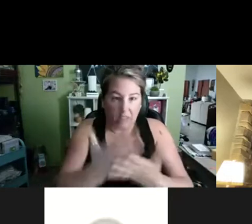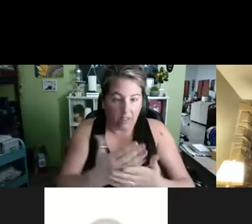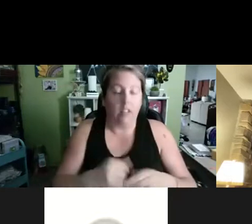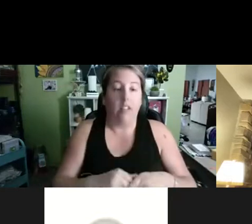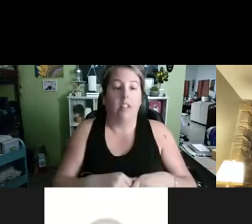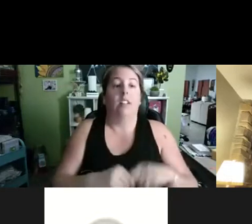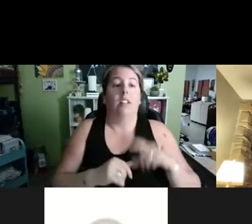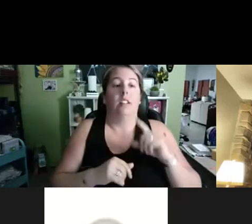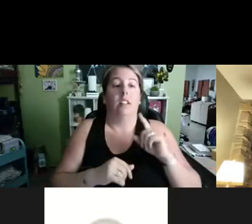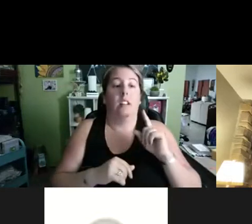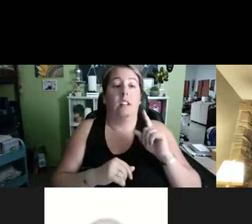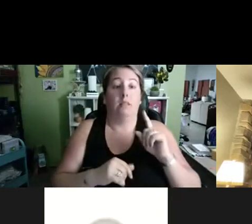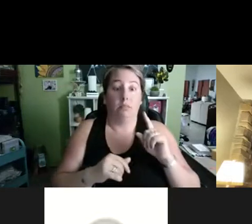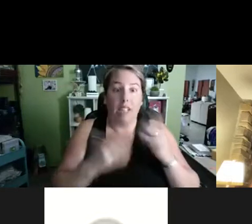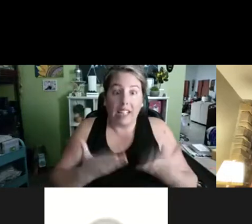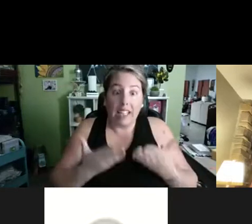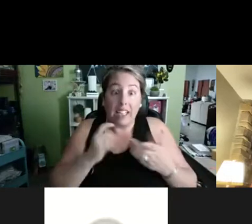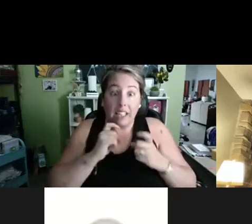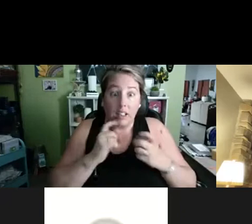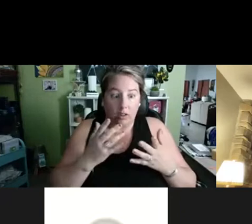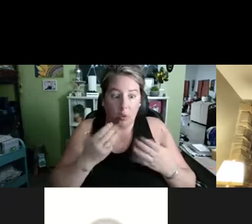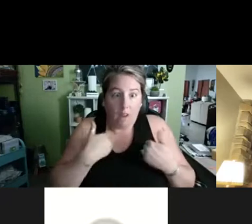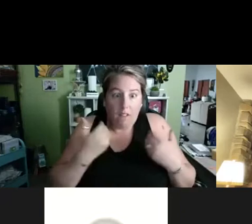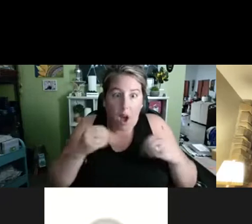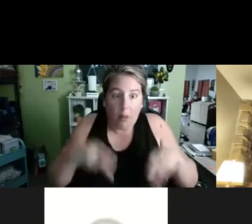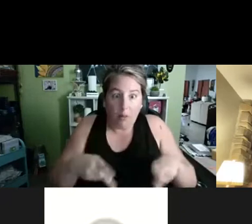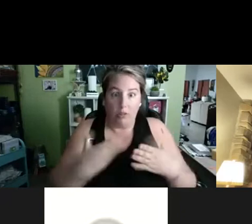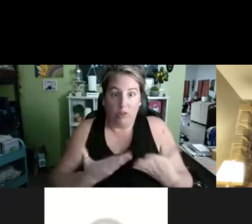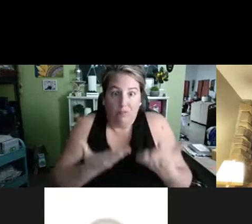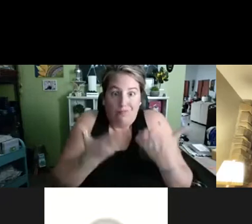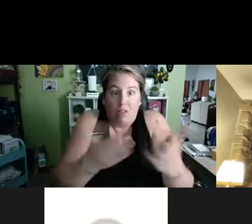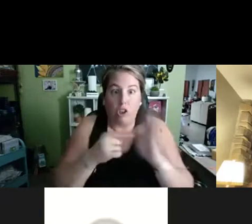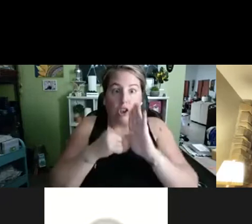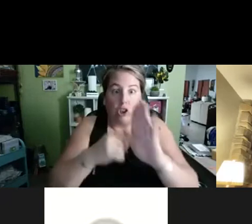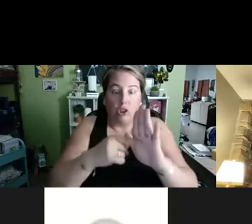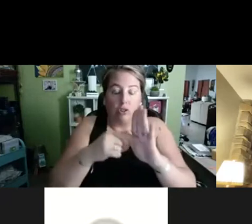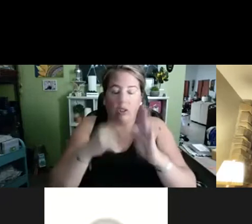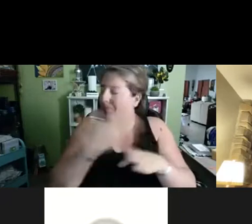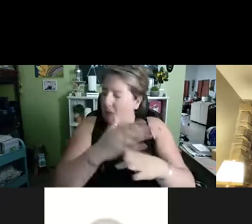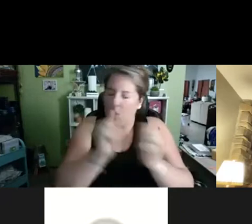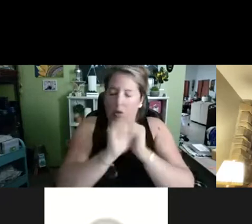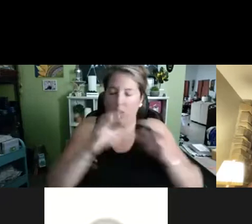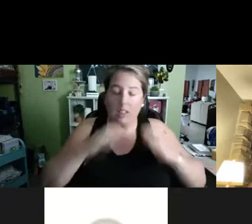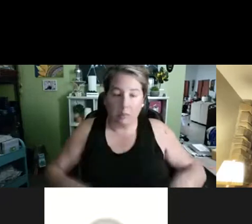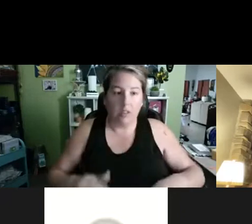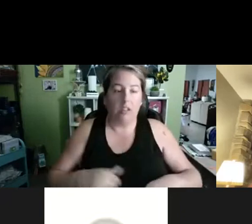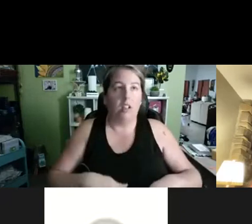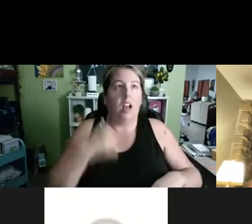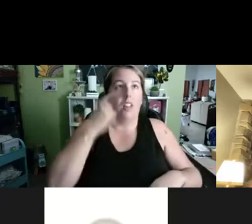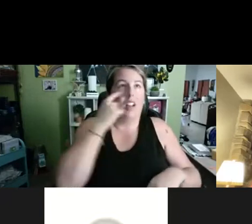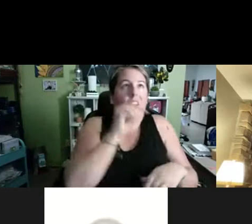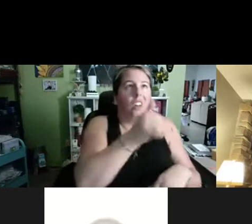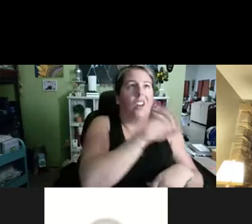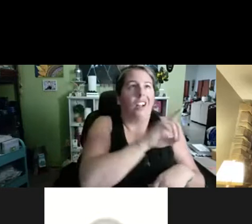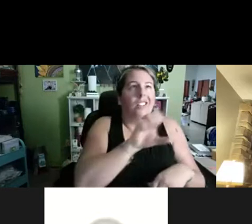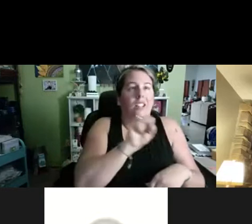That gives you the opportunity to share. And Allison Doki actually is the one that said she sends out a Thursday text